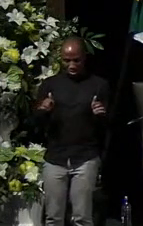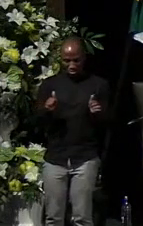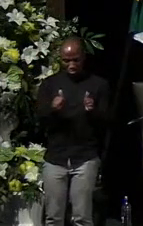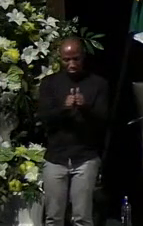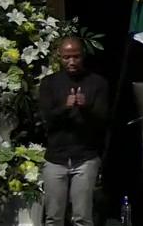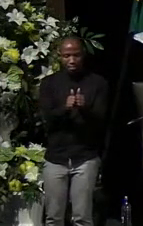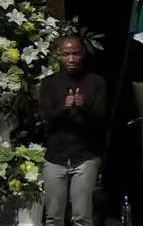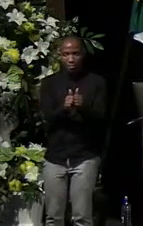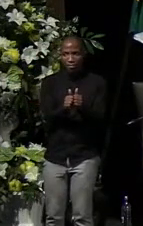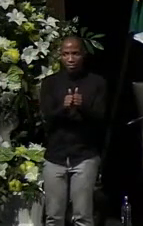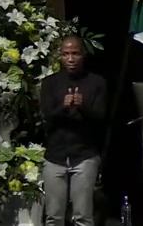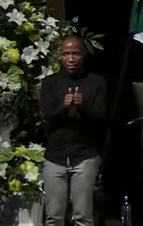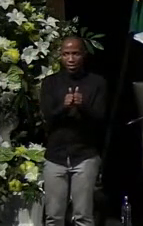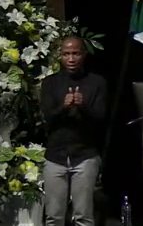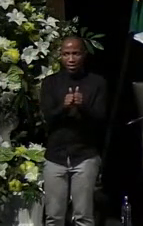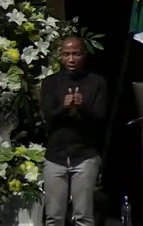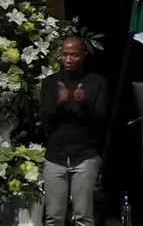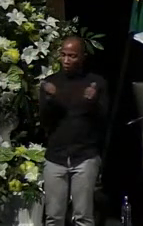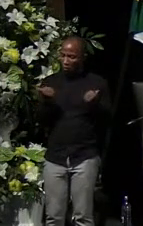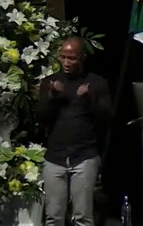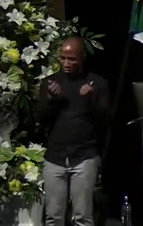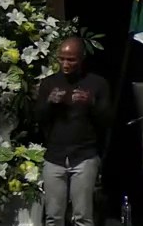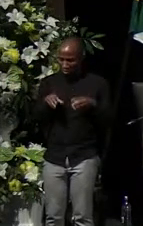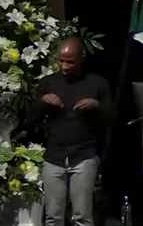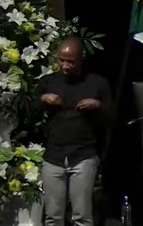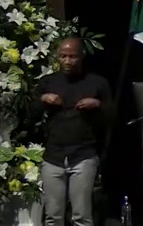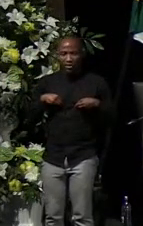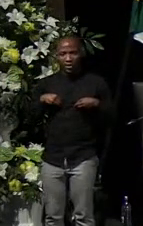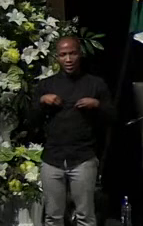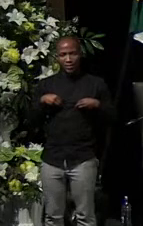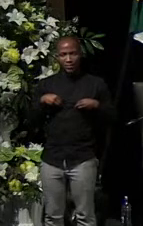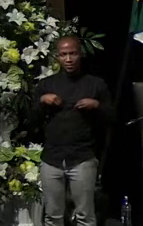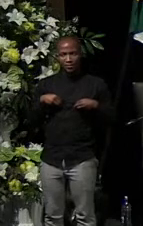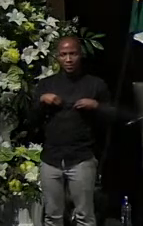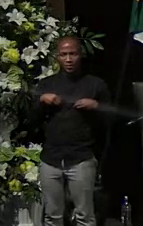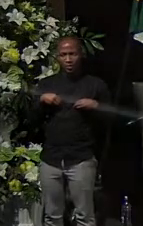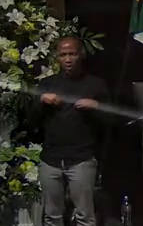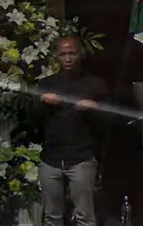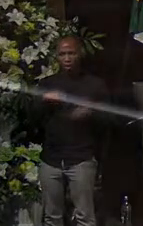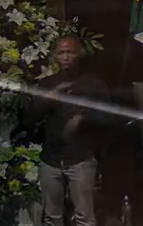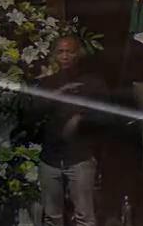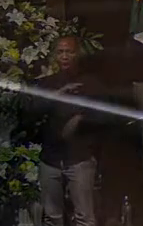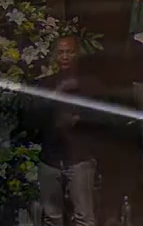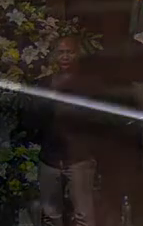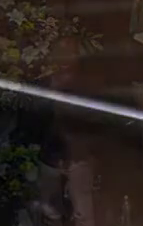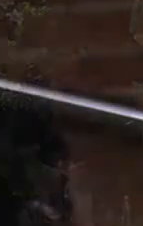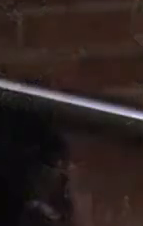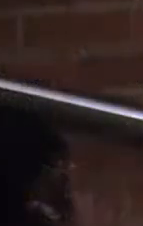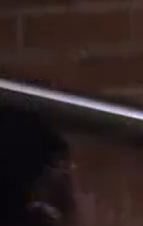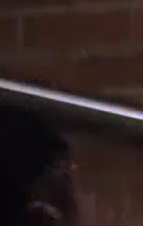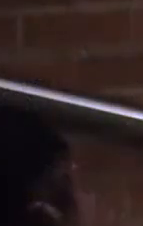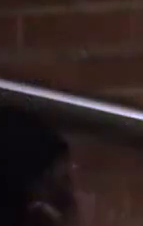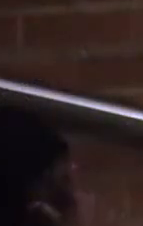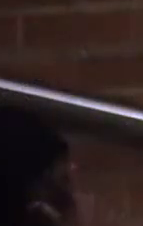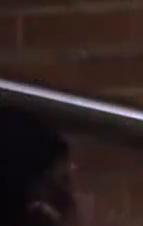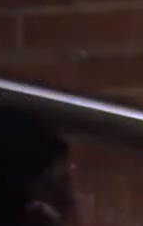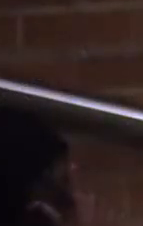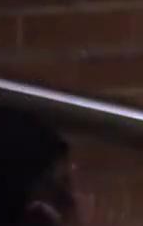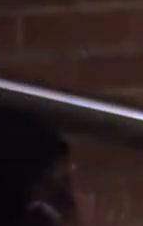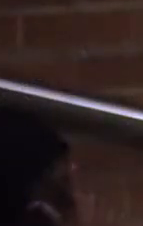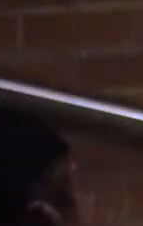northwest is well received to recognize the contribution